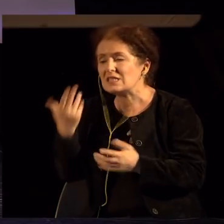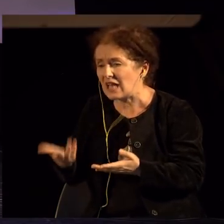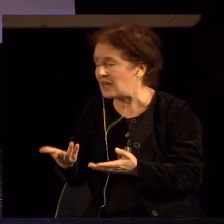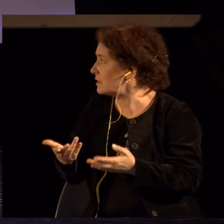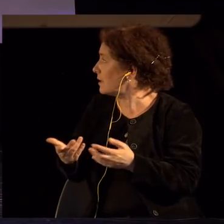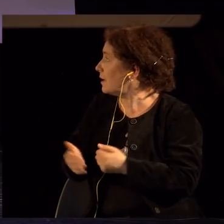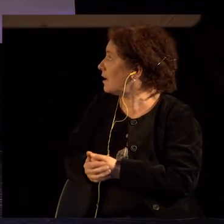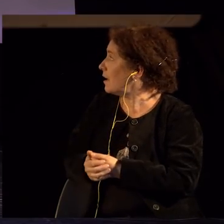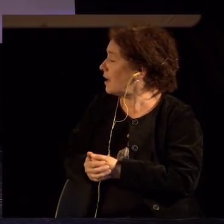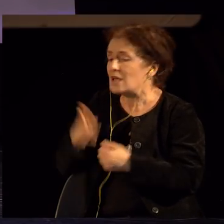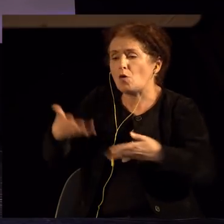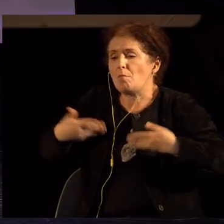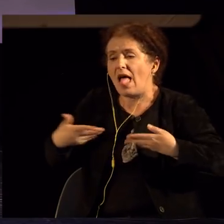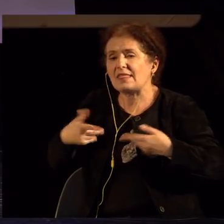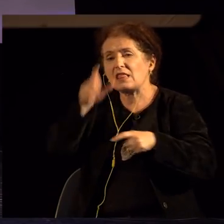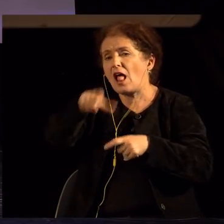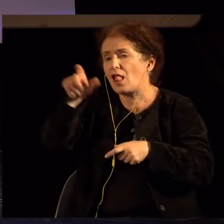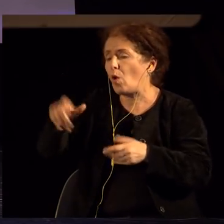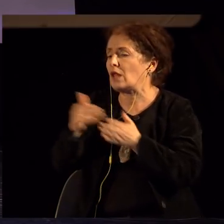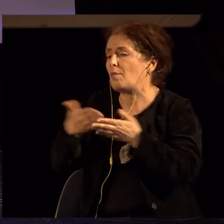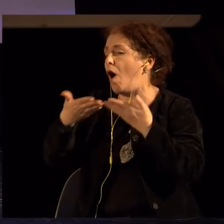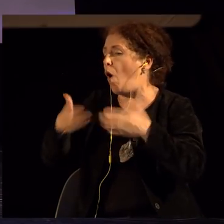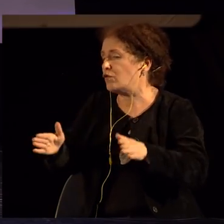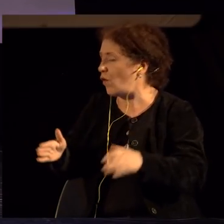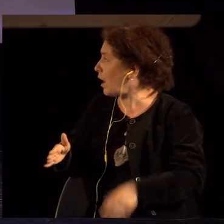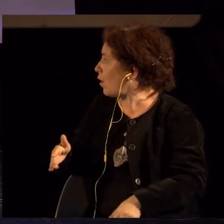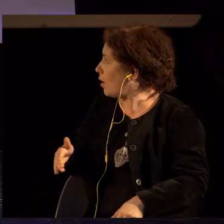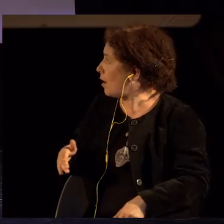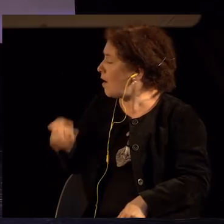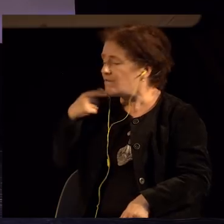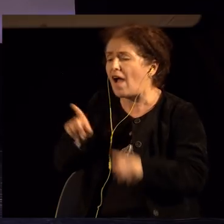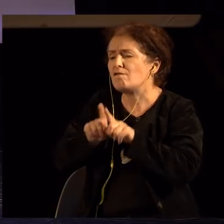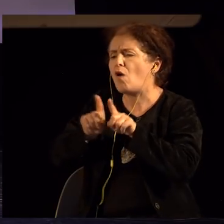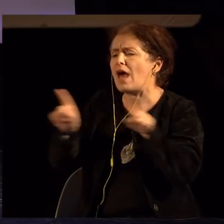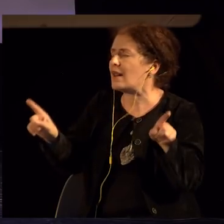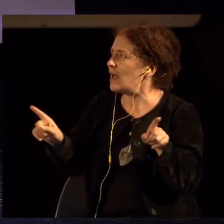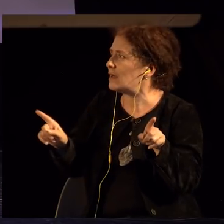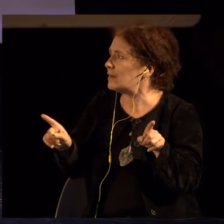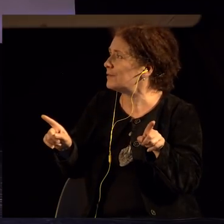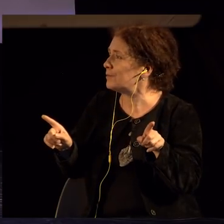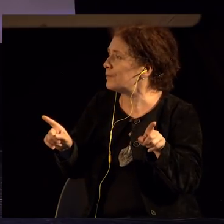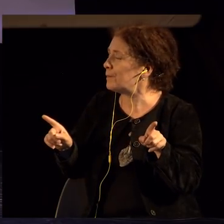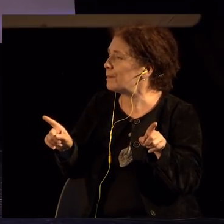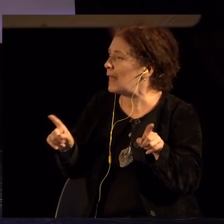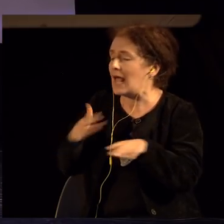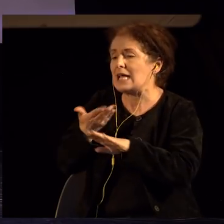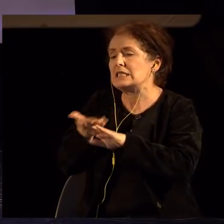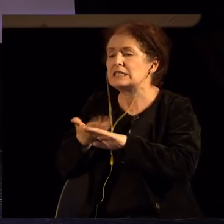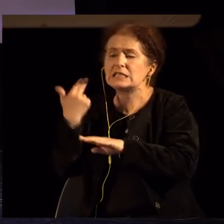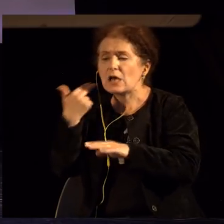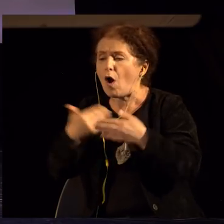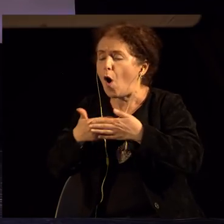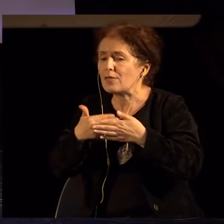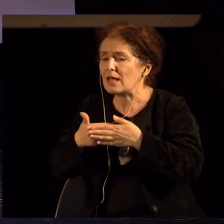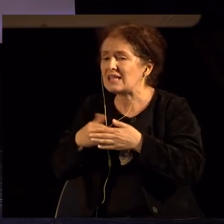translates into our whole sexual behavior. It's not just the vagina that is passive, it's the person whom the vagina is attached to. And